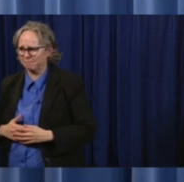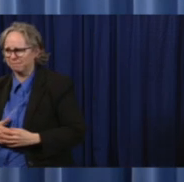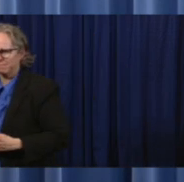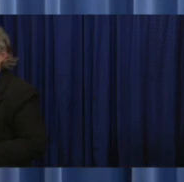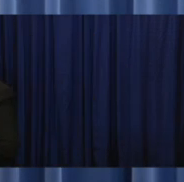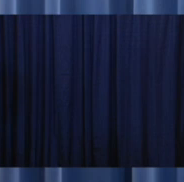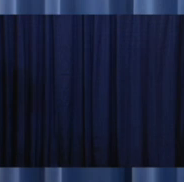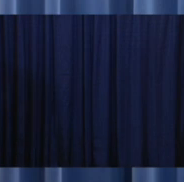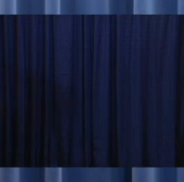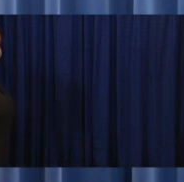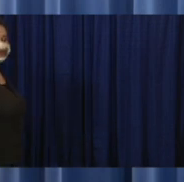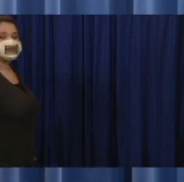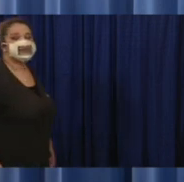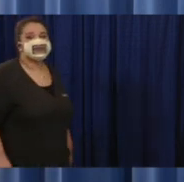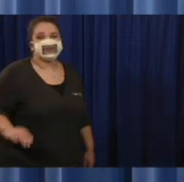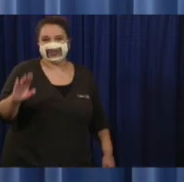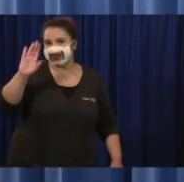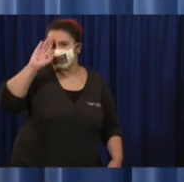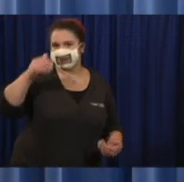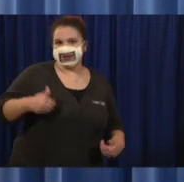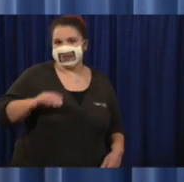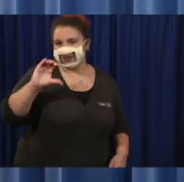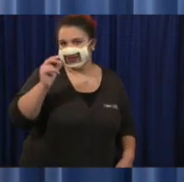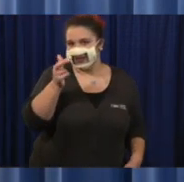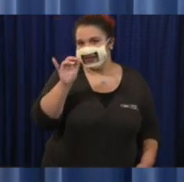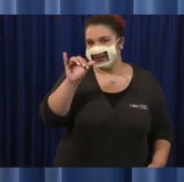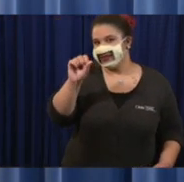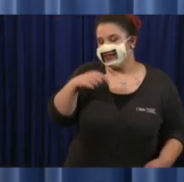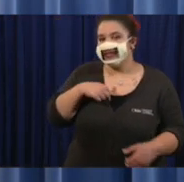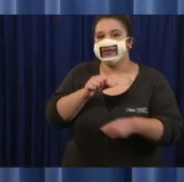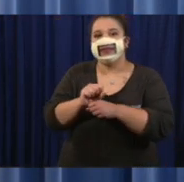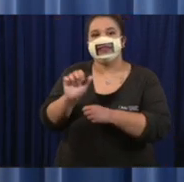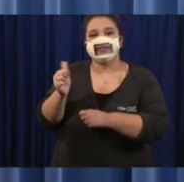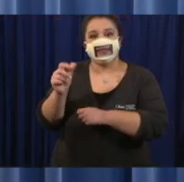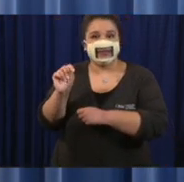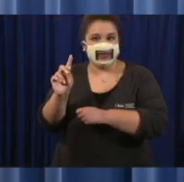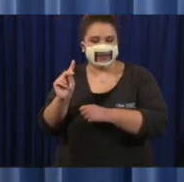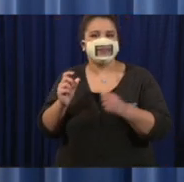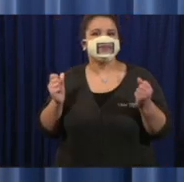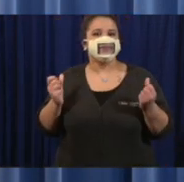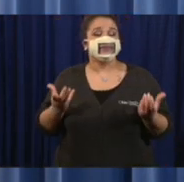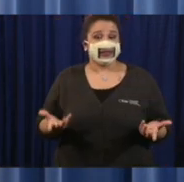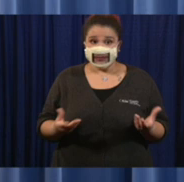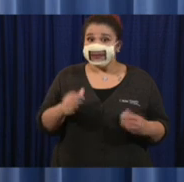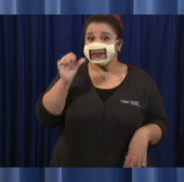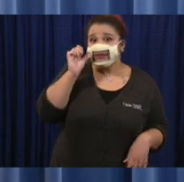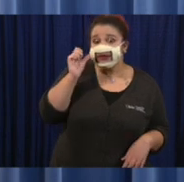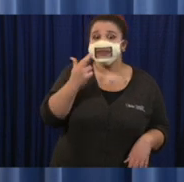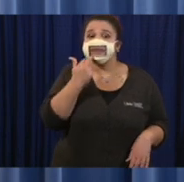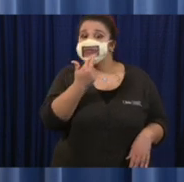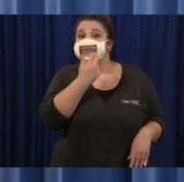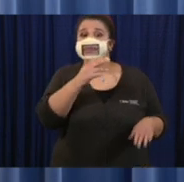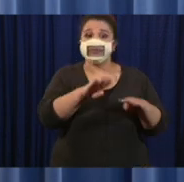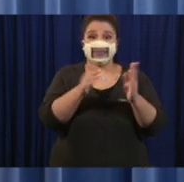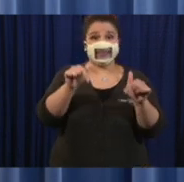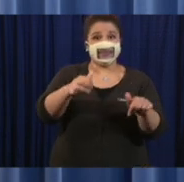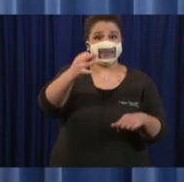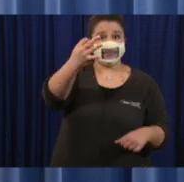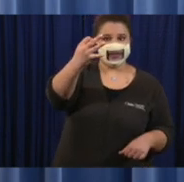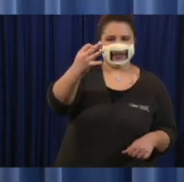Crisp from 10TV. Many are wondering, you know, bars and restaurants are going to be opening this Friday. but not Jim's. The group,